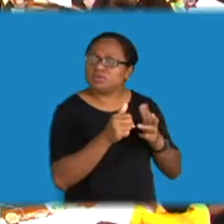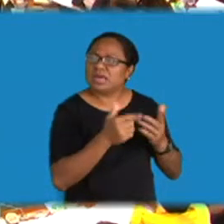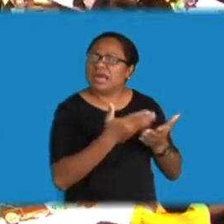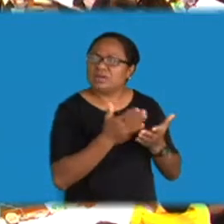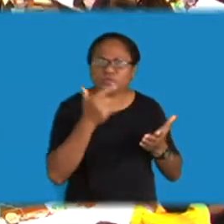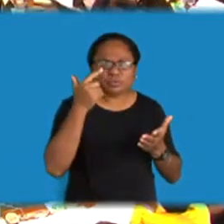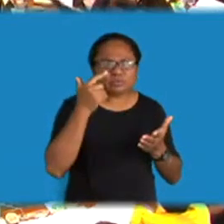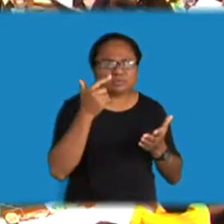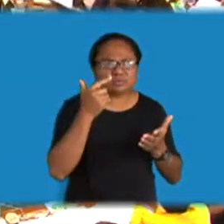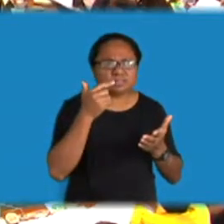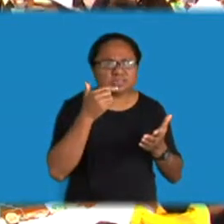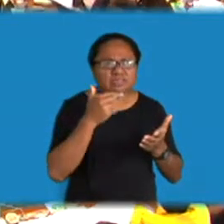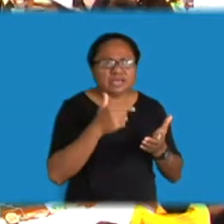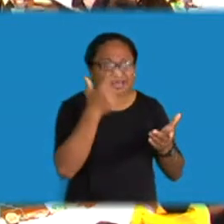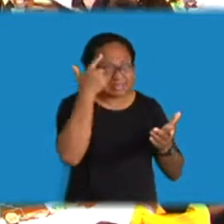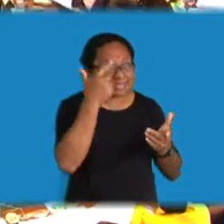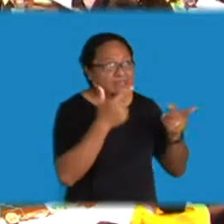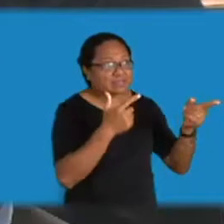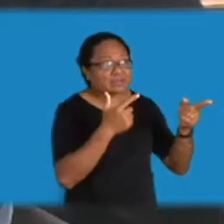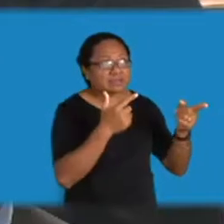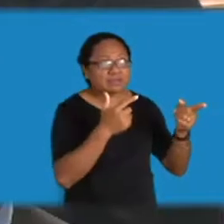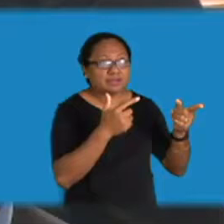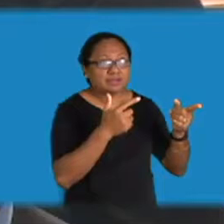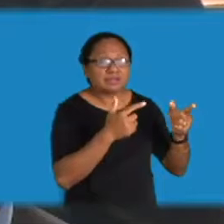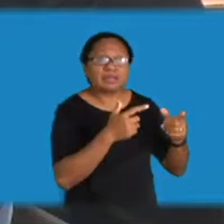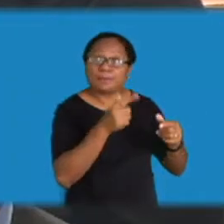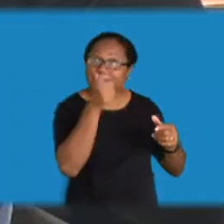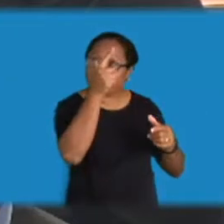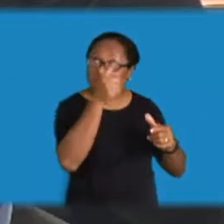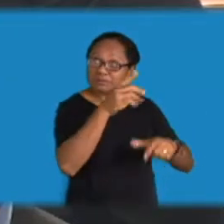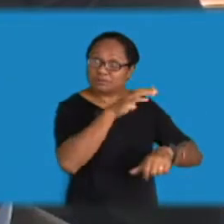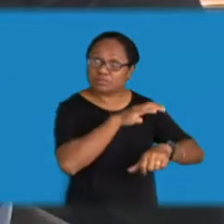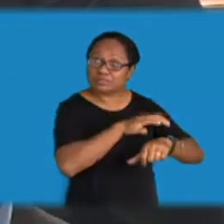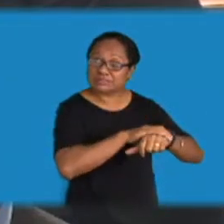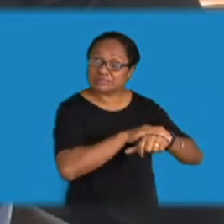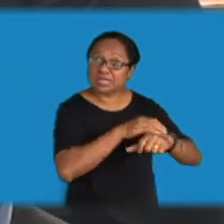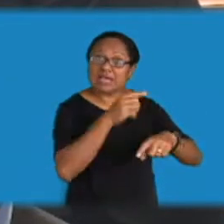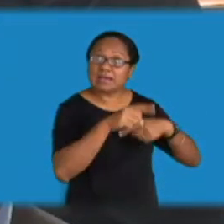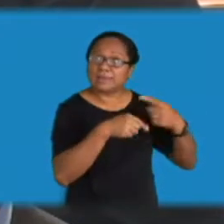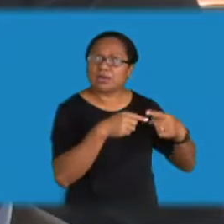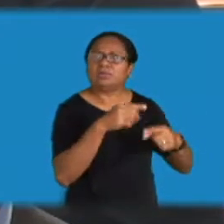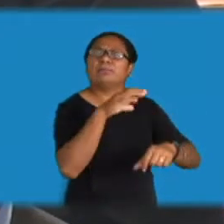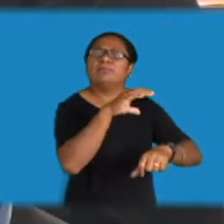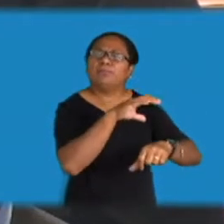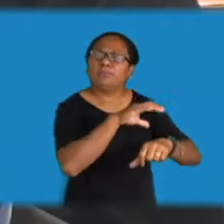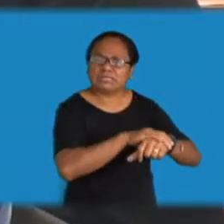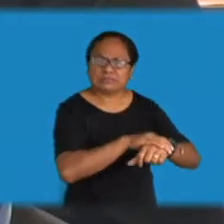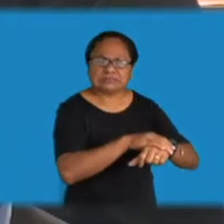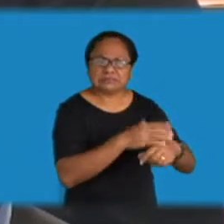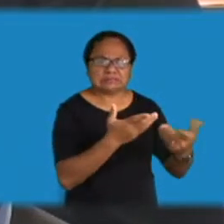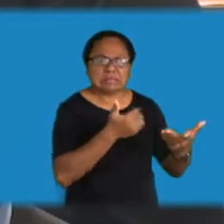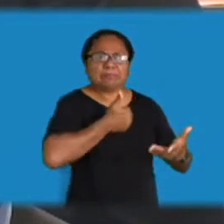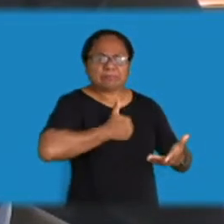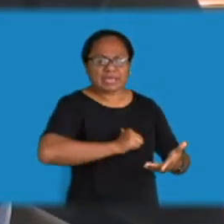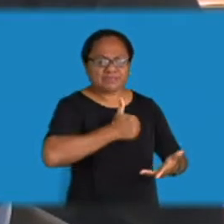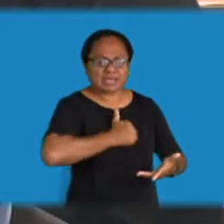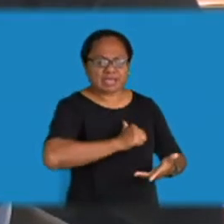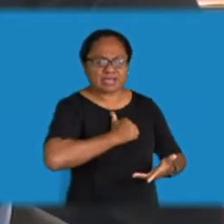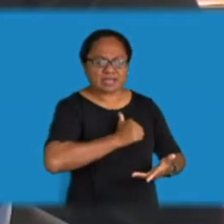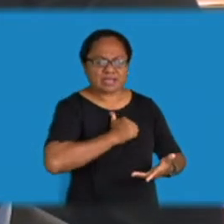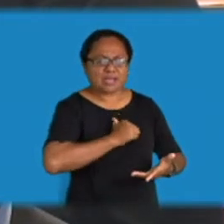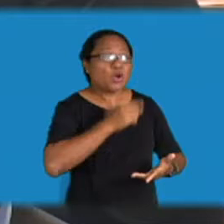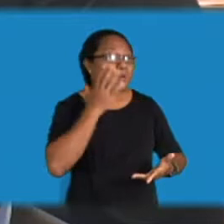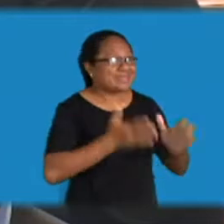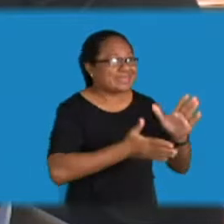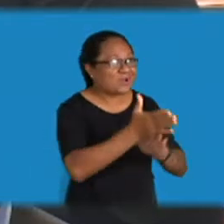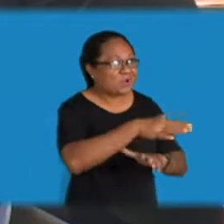probably the Commissioner of Police today on the media to had reported in regards to officers, police officers conducting themselves in this kind of